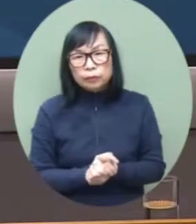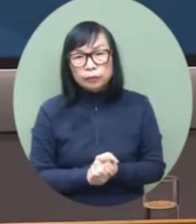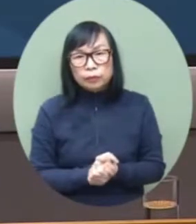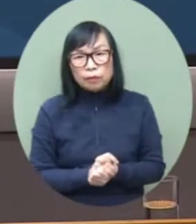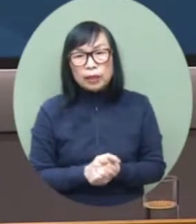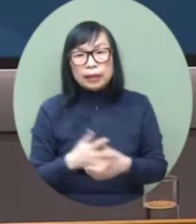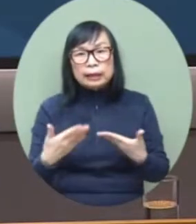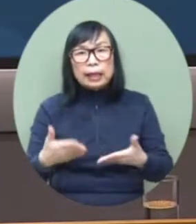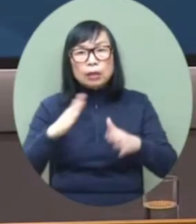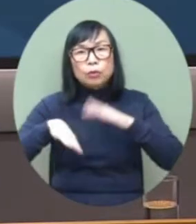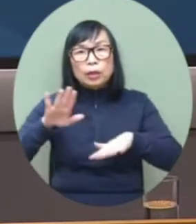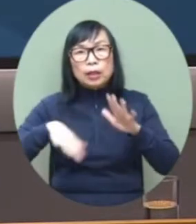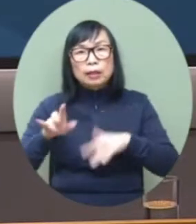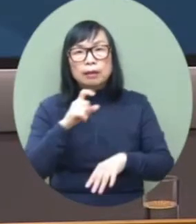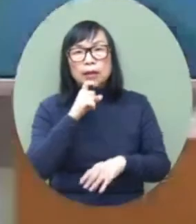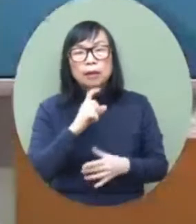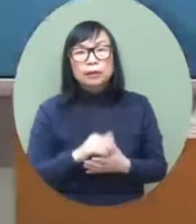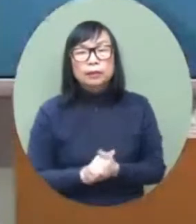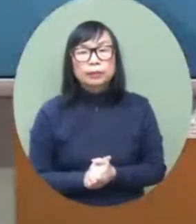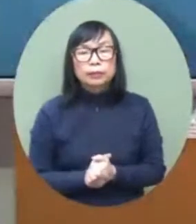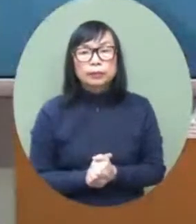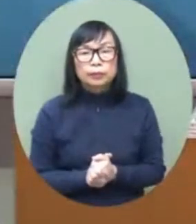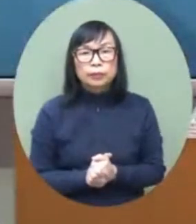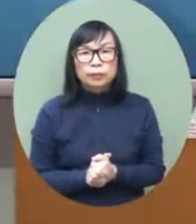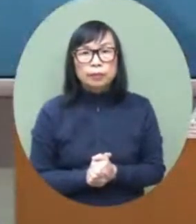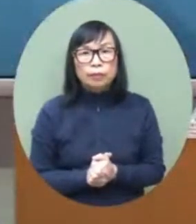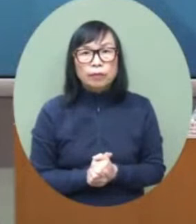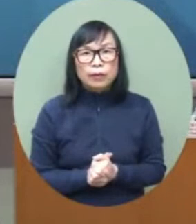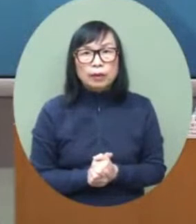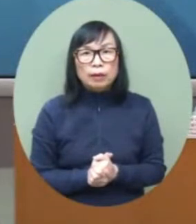you. Dr. Ho, please.